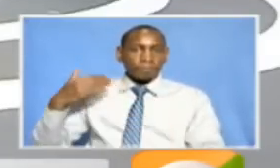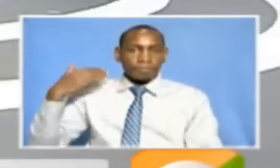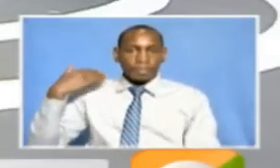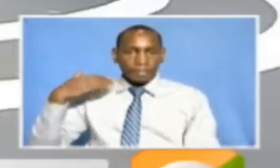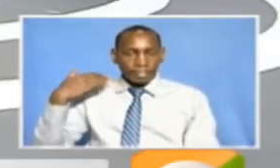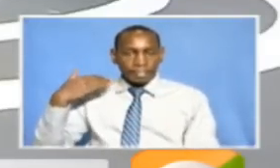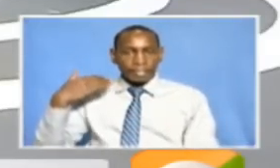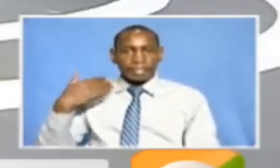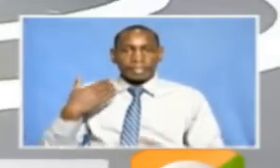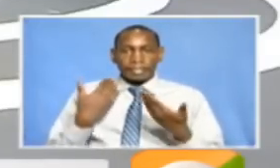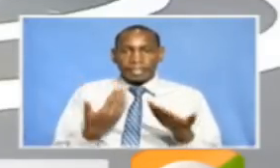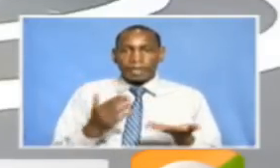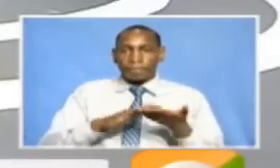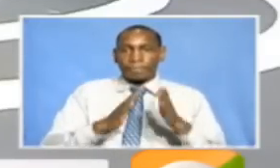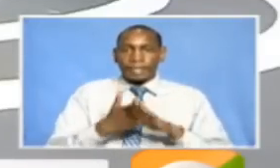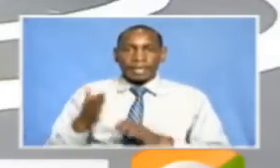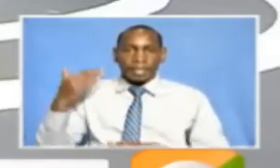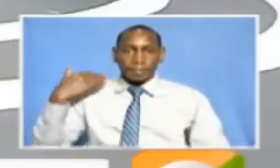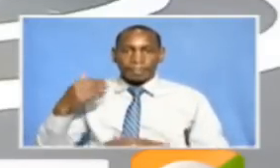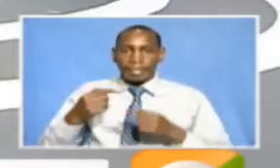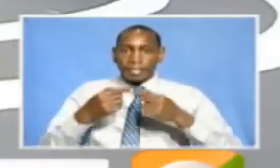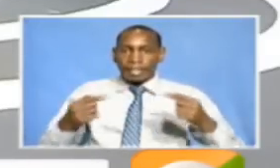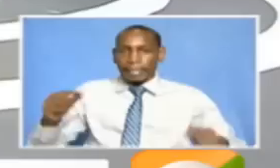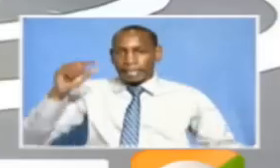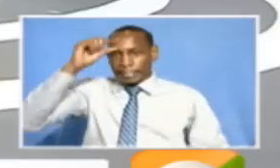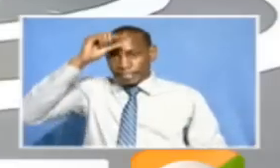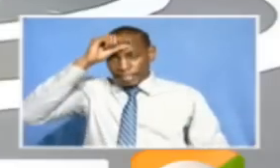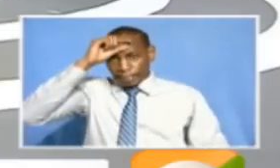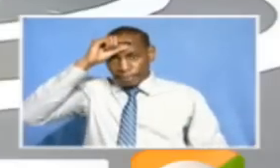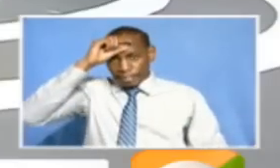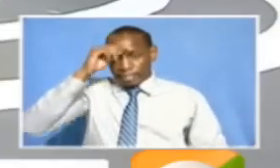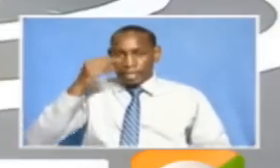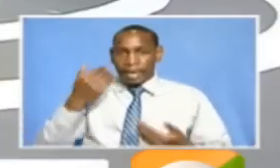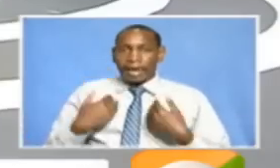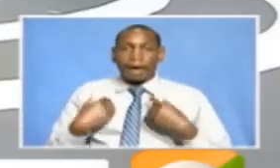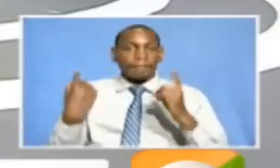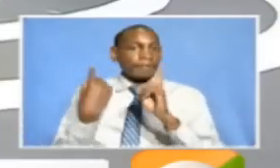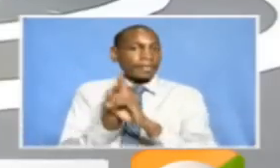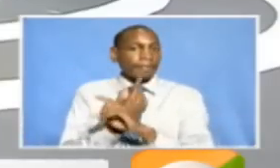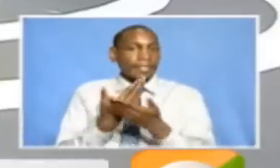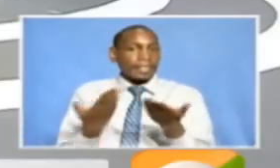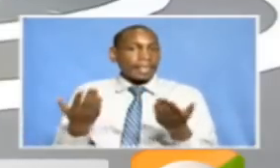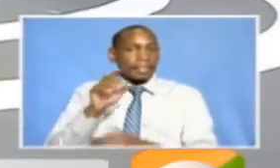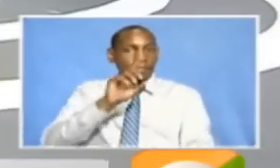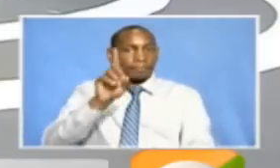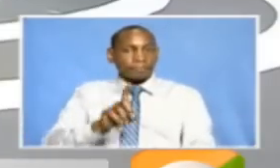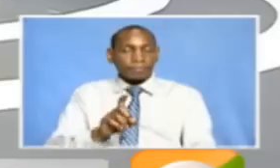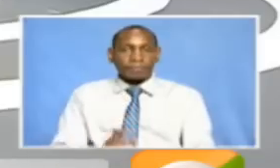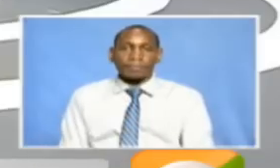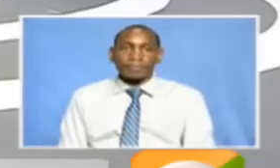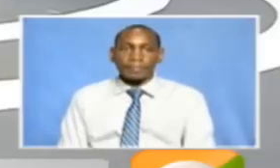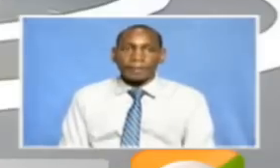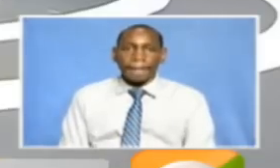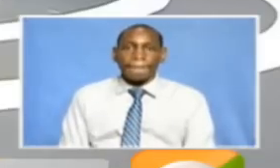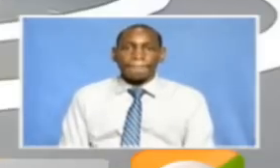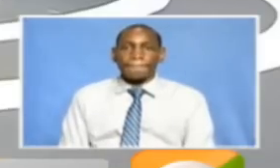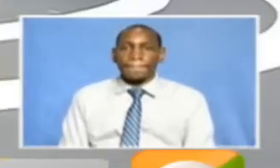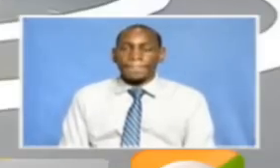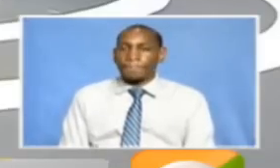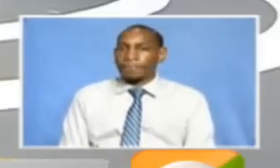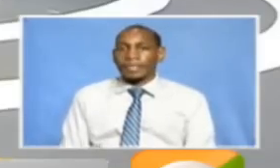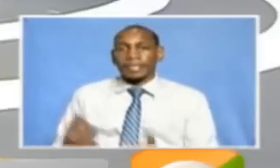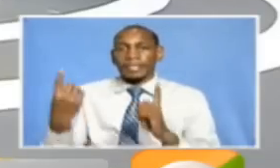morality to now an offence against the state. Yes. Has that made a difference at all? I wouldn't say it's